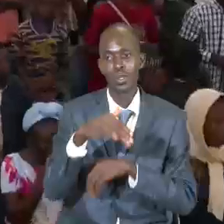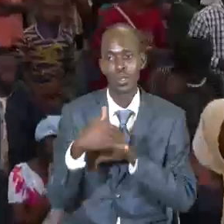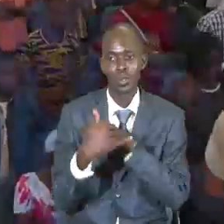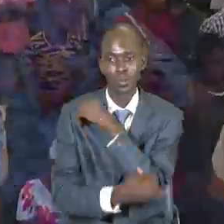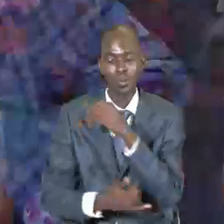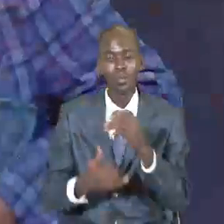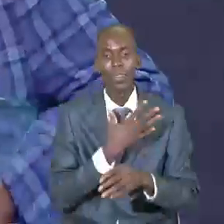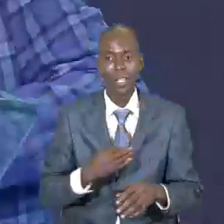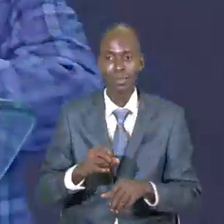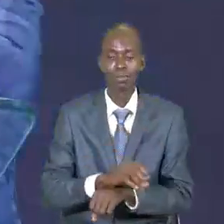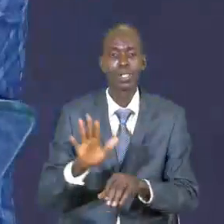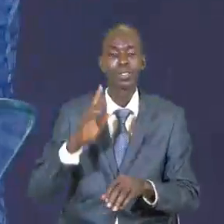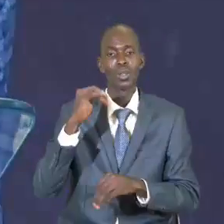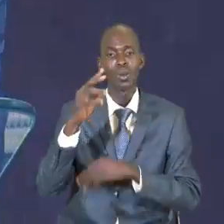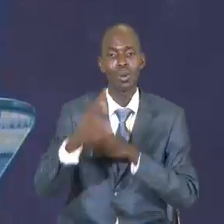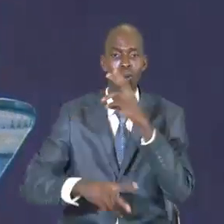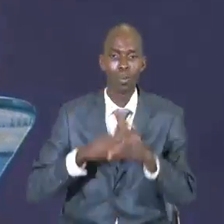in Jesus' name.